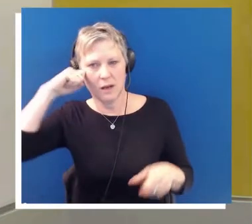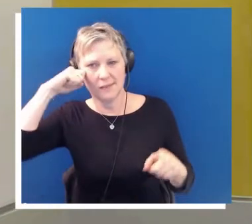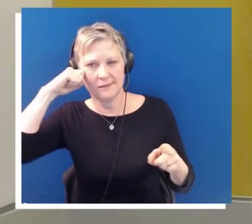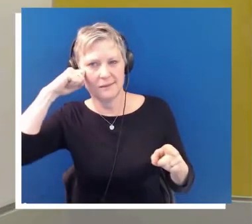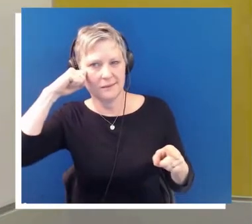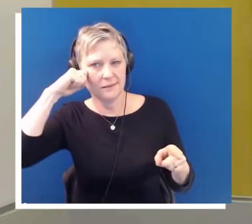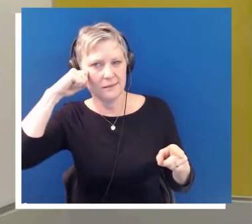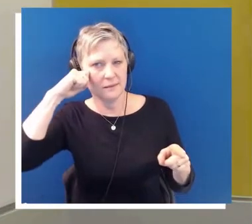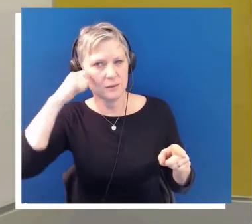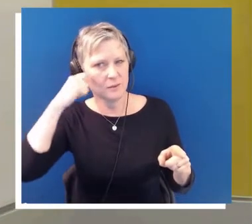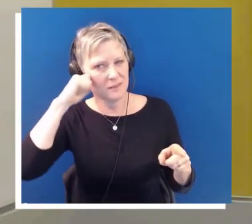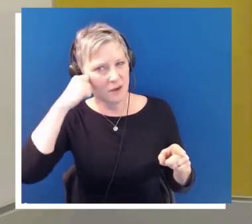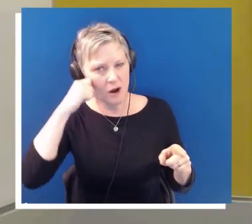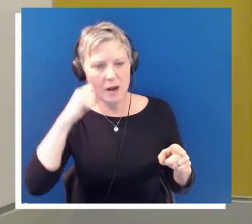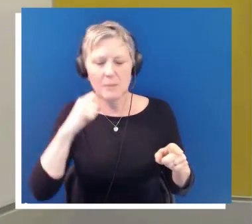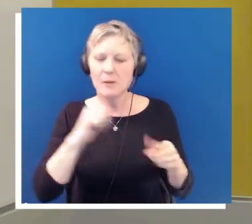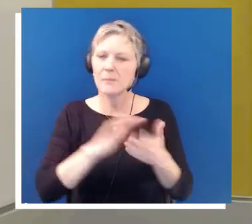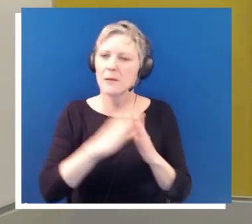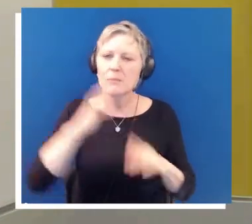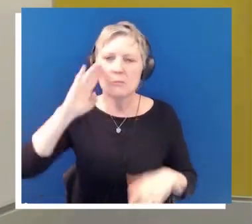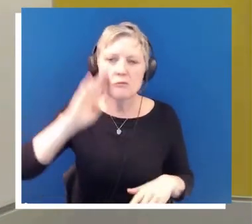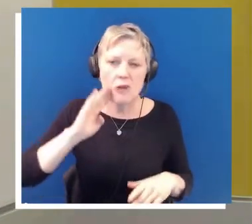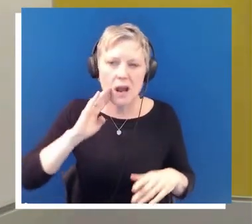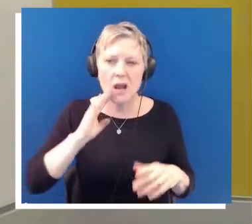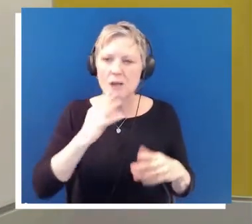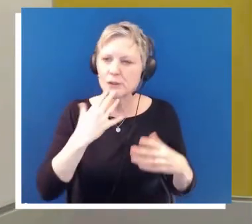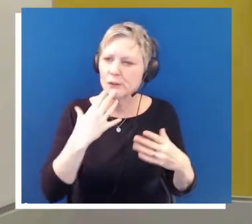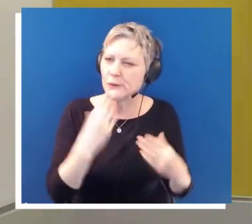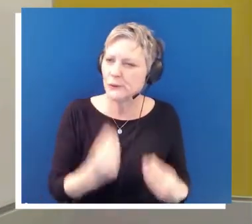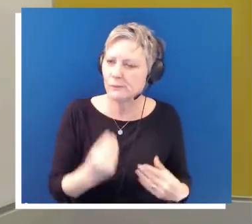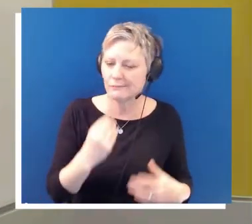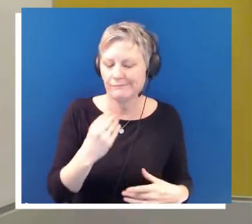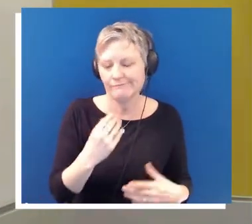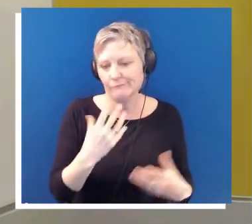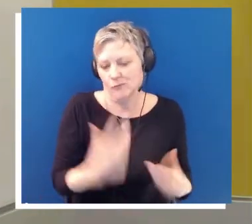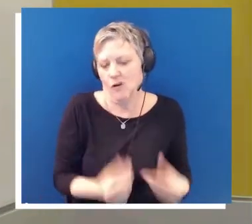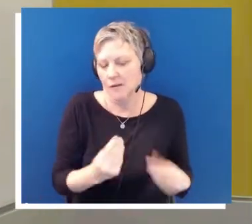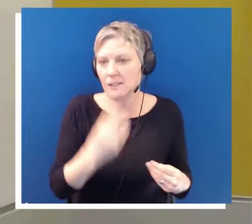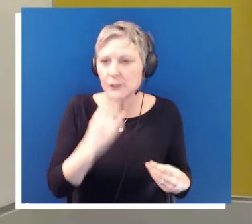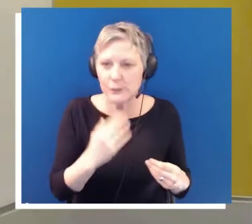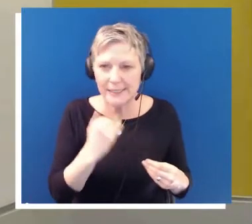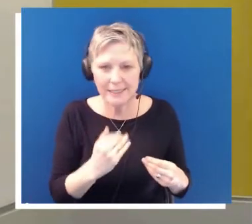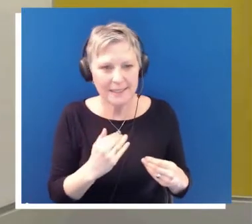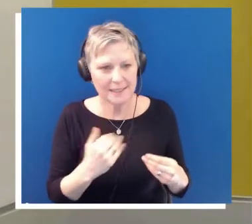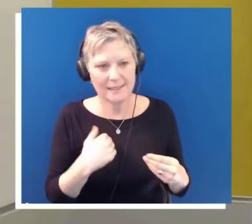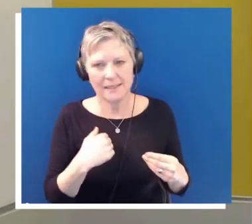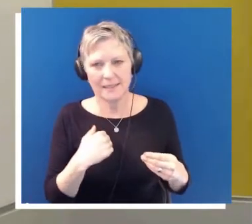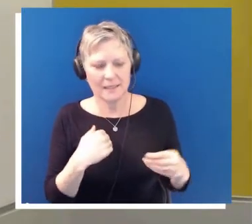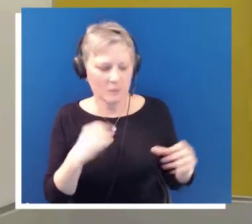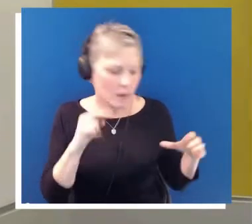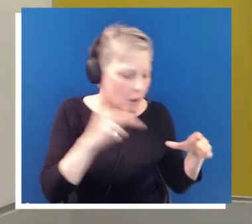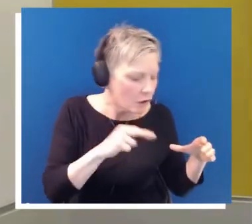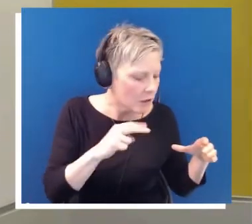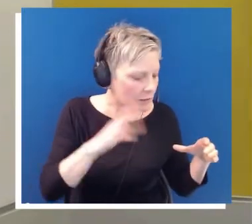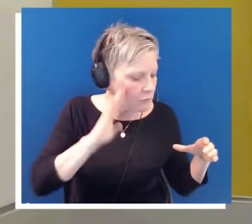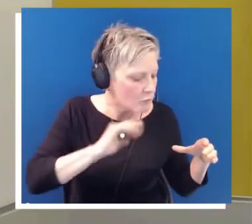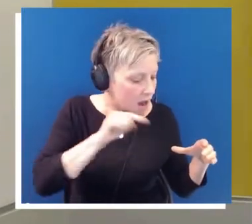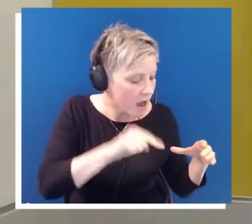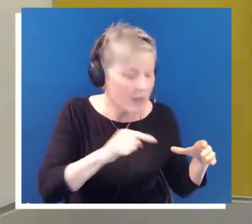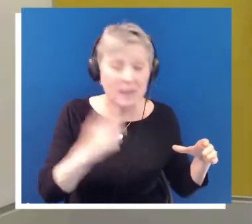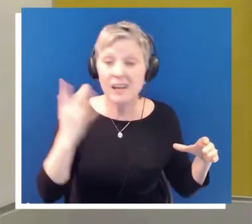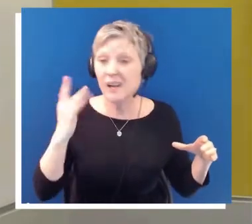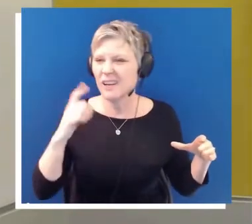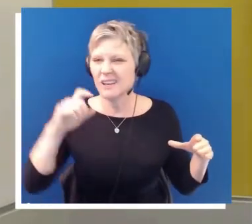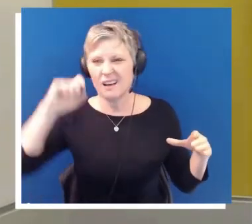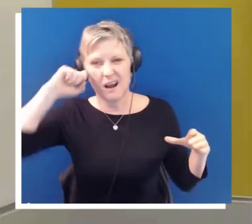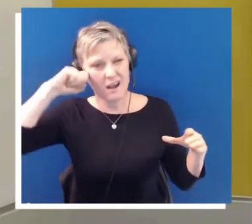to caramelize them, and I'll show you in a little while. You want to bring out those kind of like brown tones, because what it is an onion right now is a